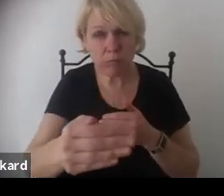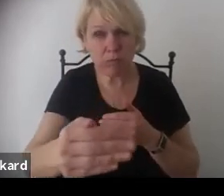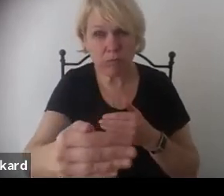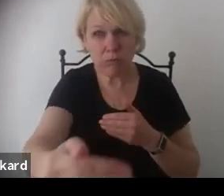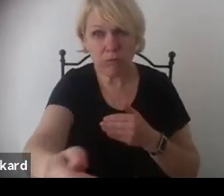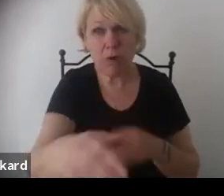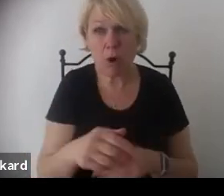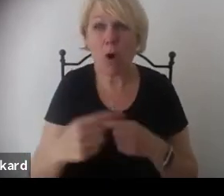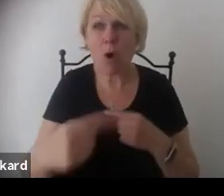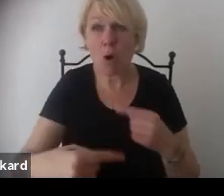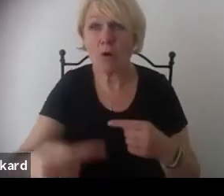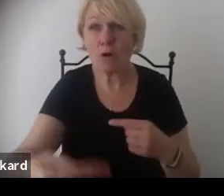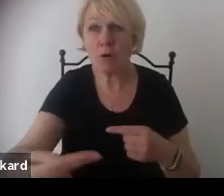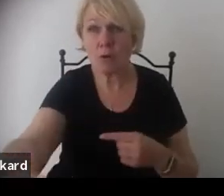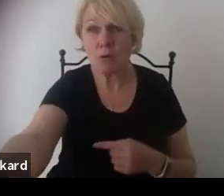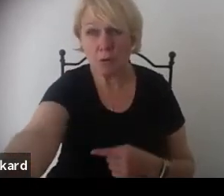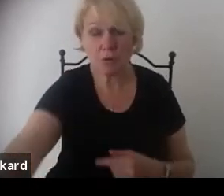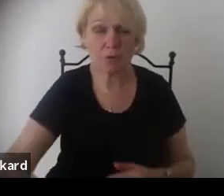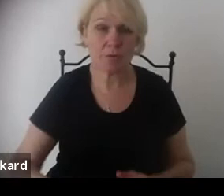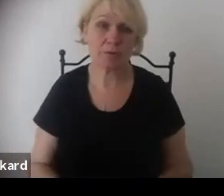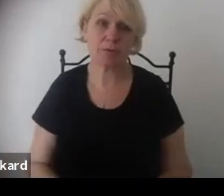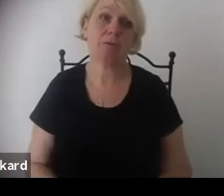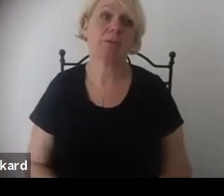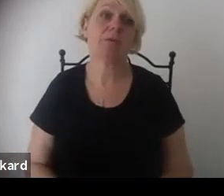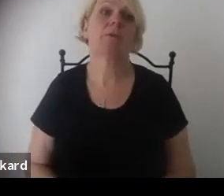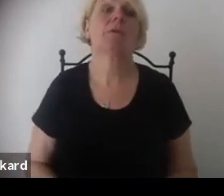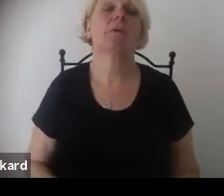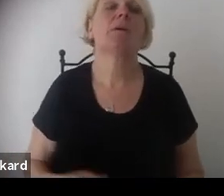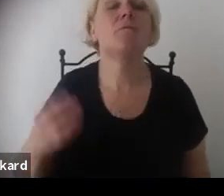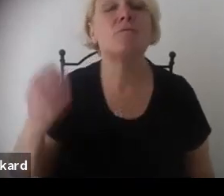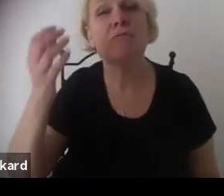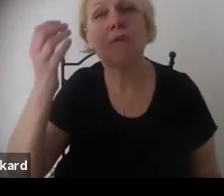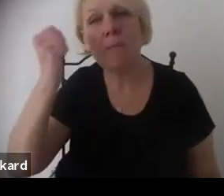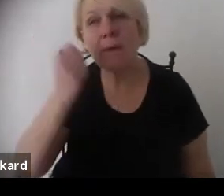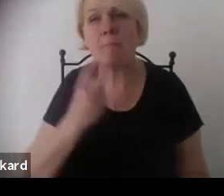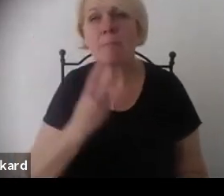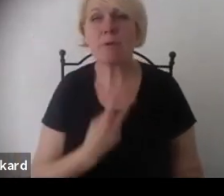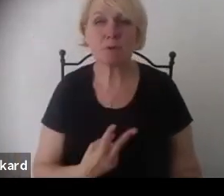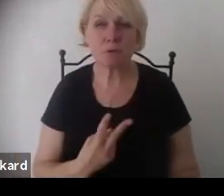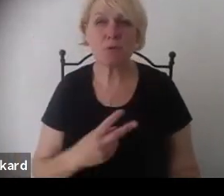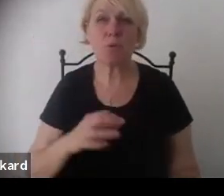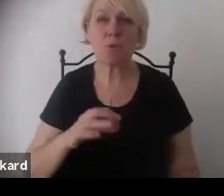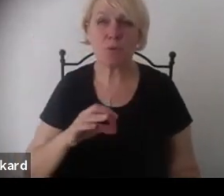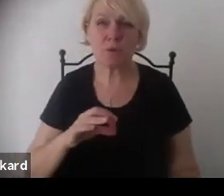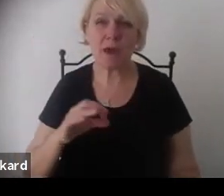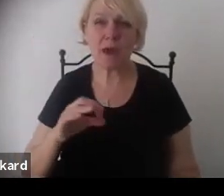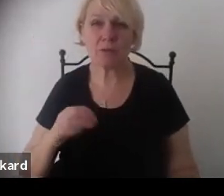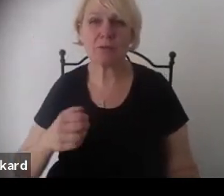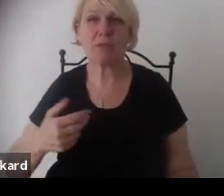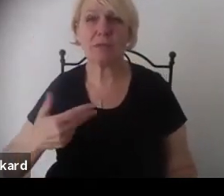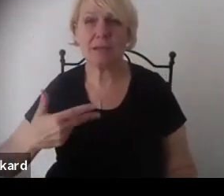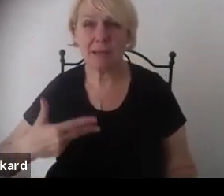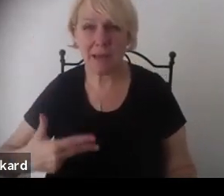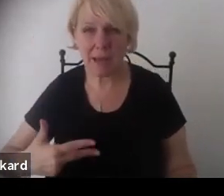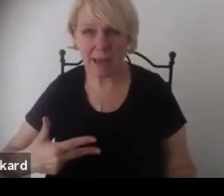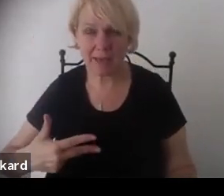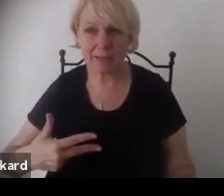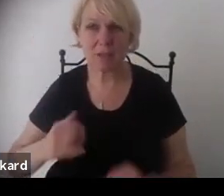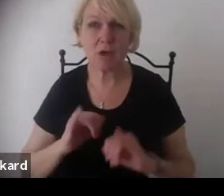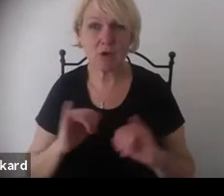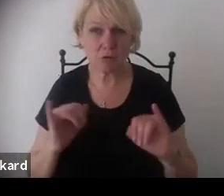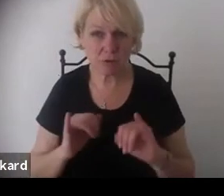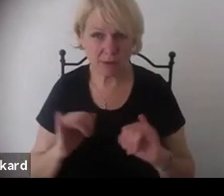who remember the financial crisis in 2008, there were definitely mental health services nationally definitely